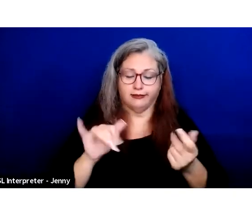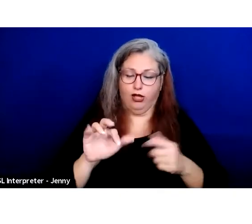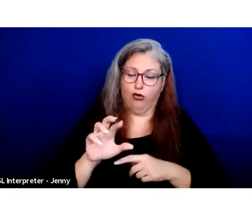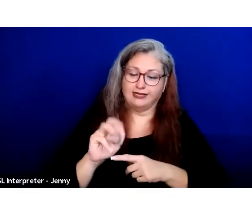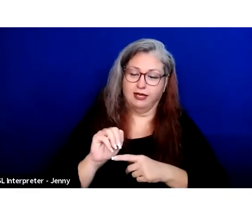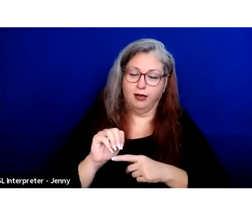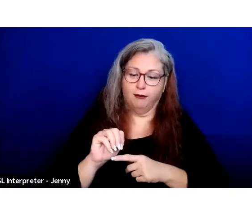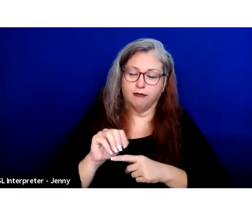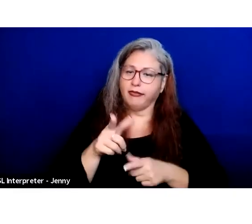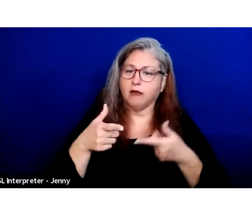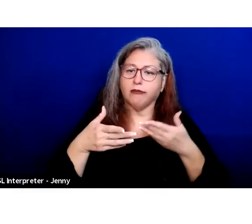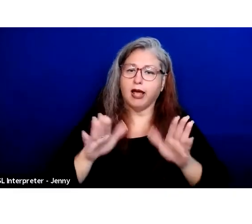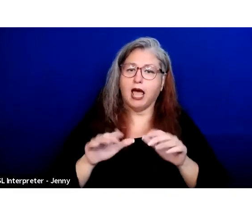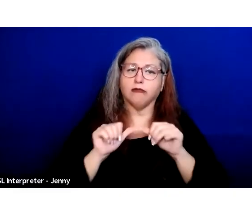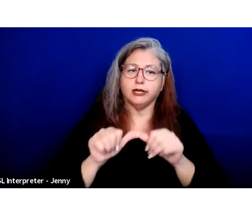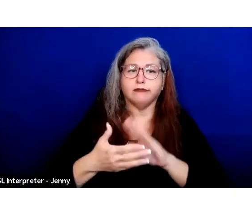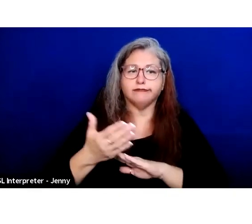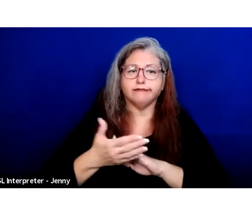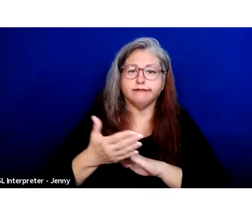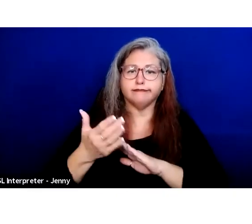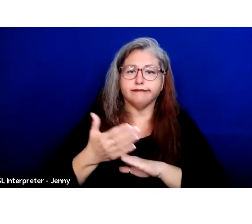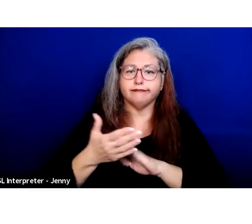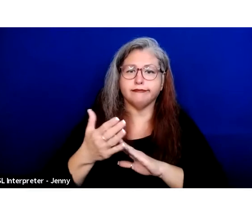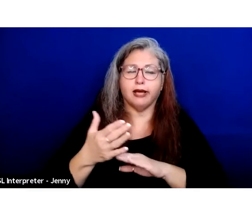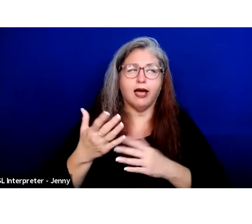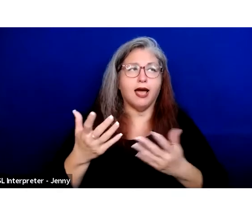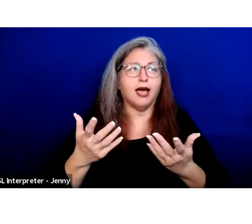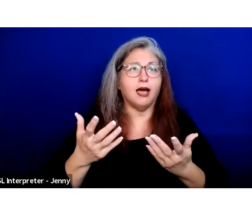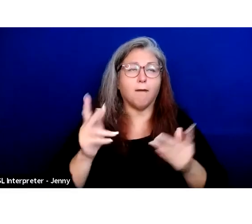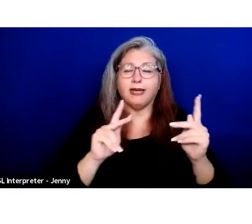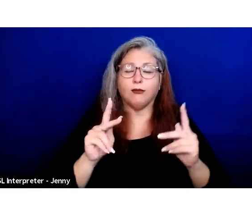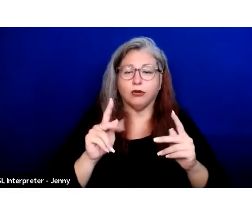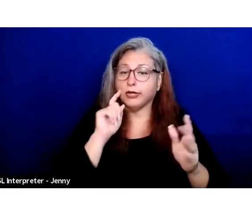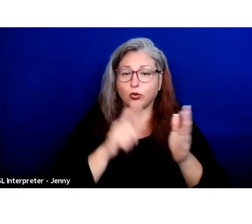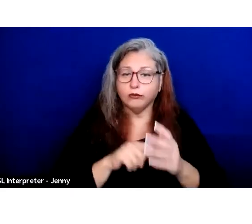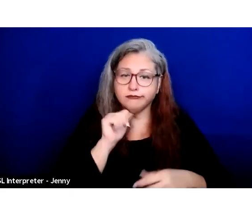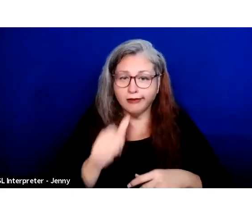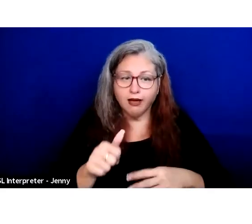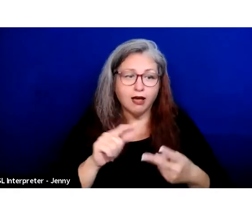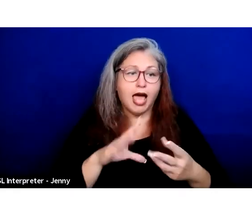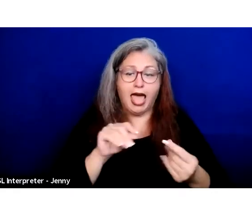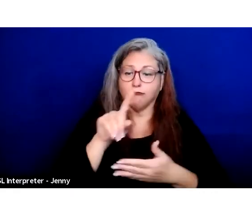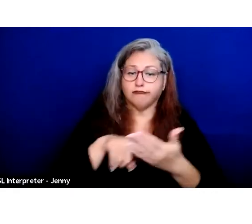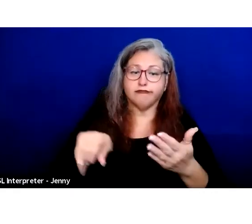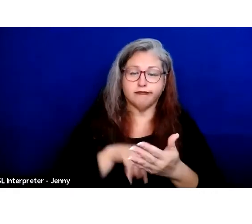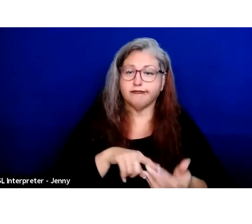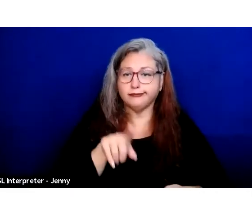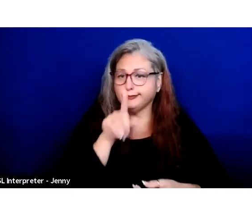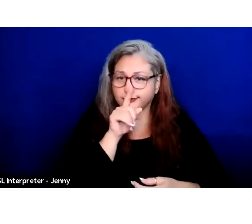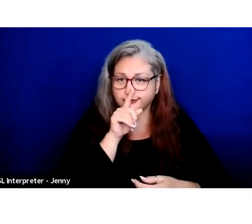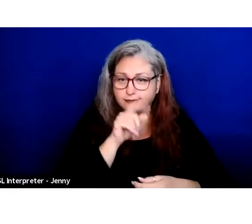is allowed to kind of keep operating without notice and without critique,